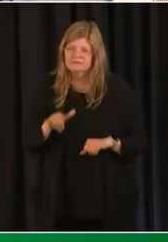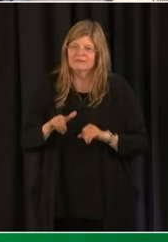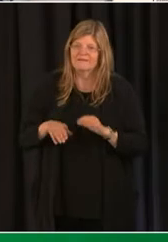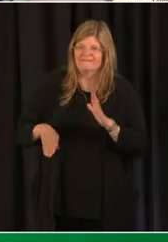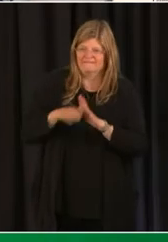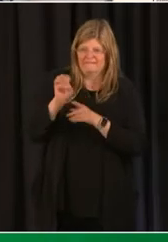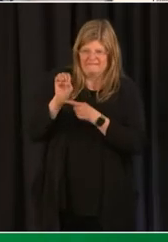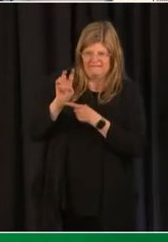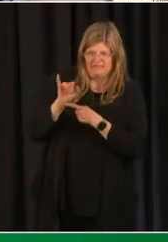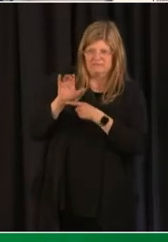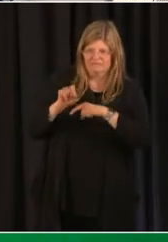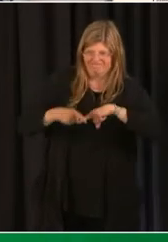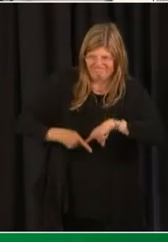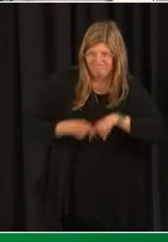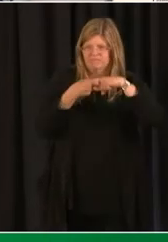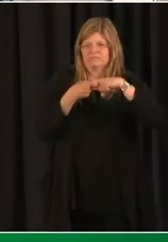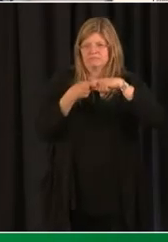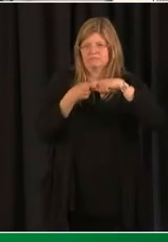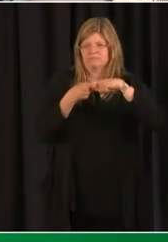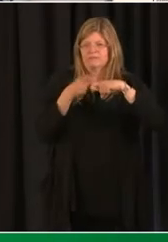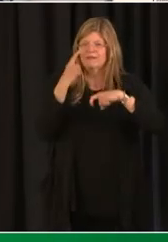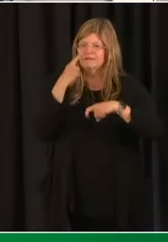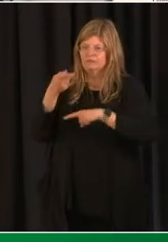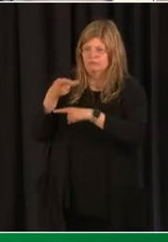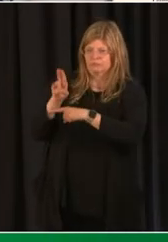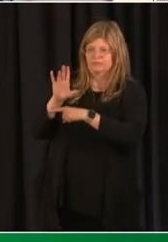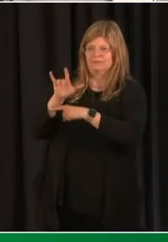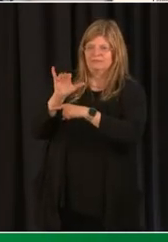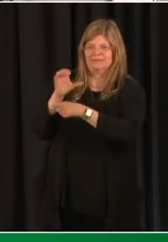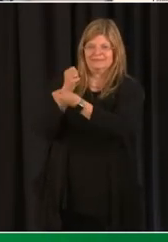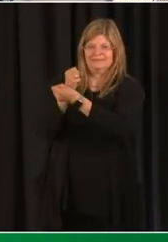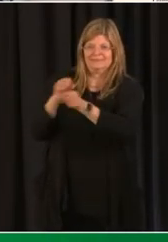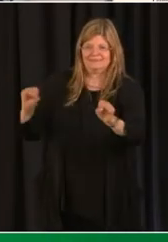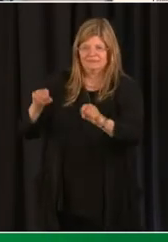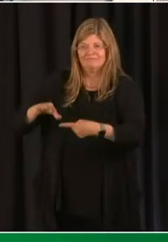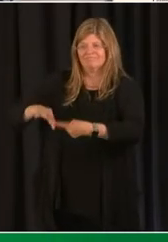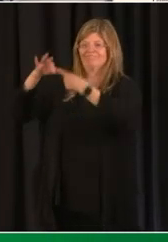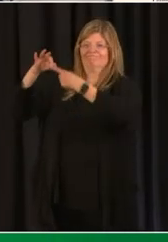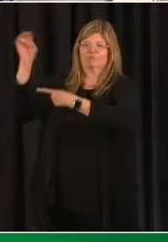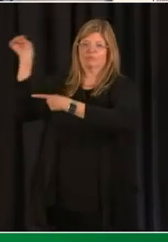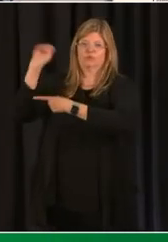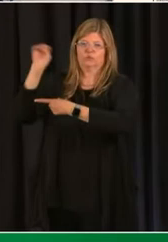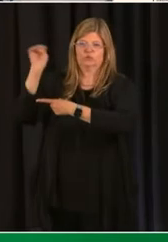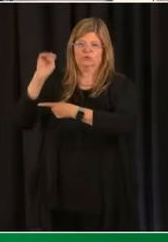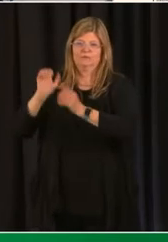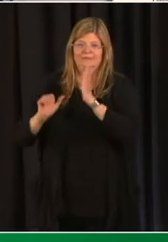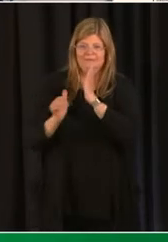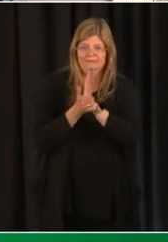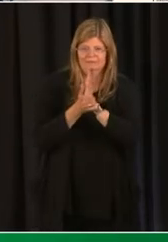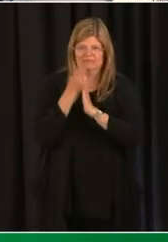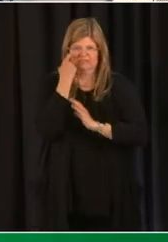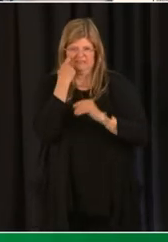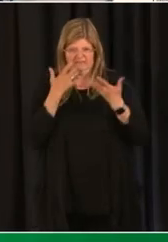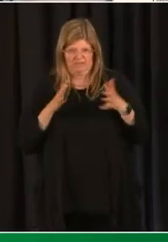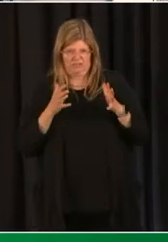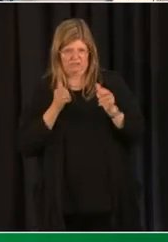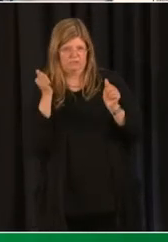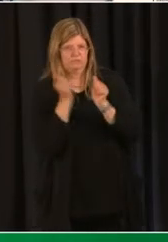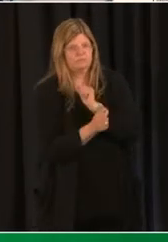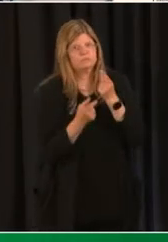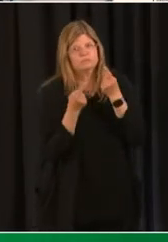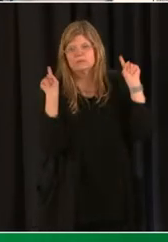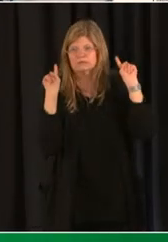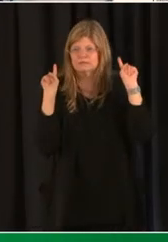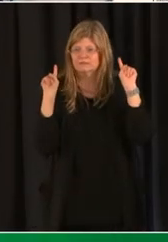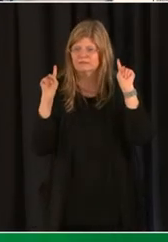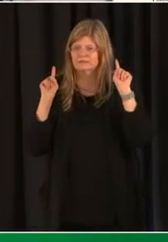Eviction Moratorium Public Safety Exception Emergency Amendment, most recently passed. This